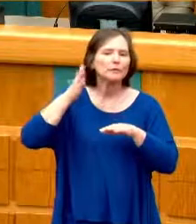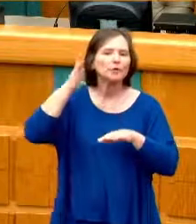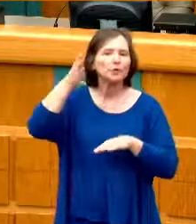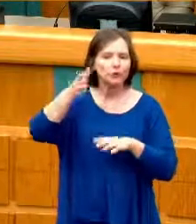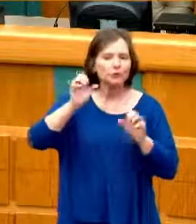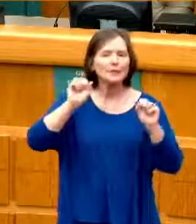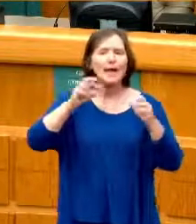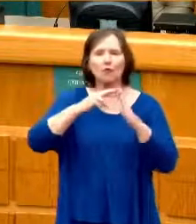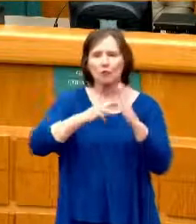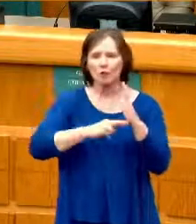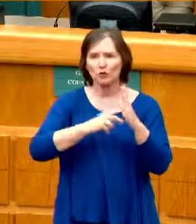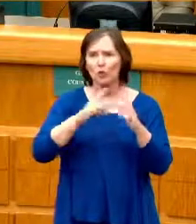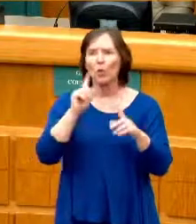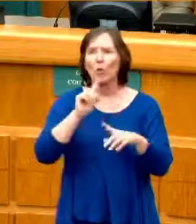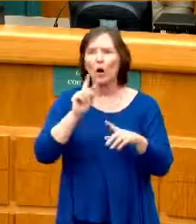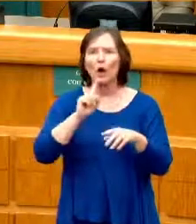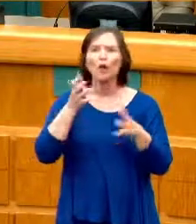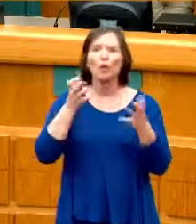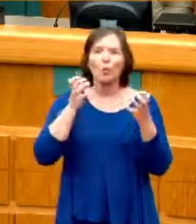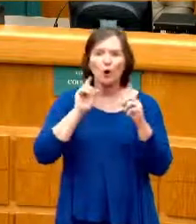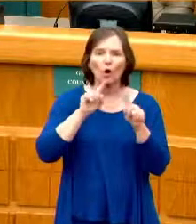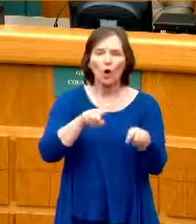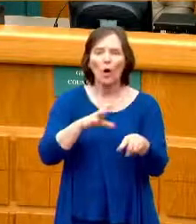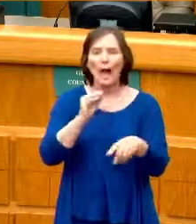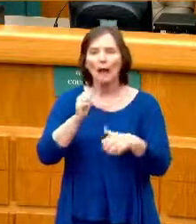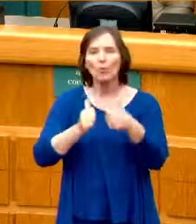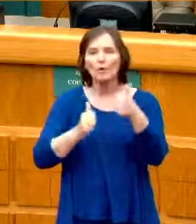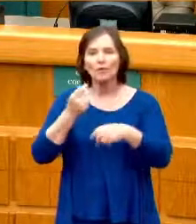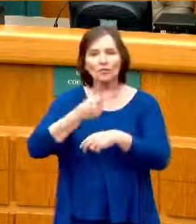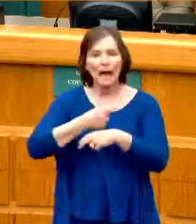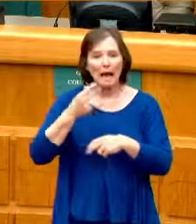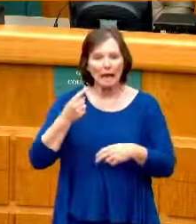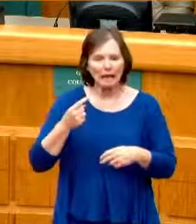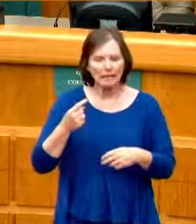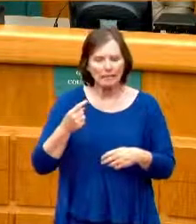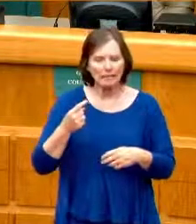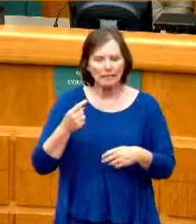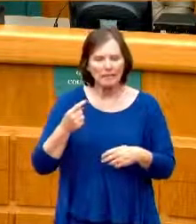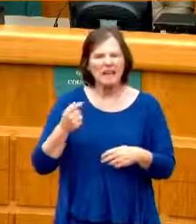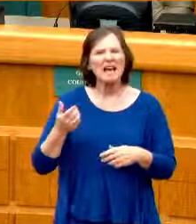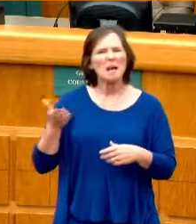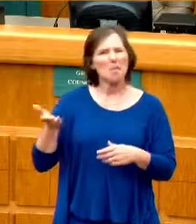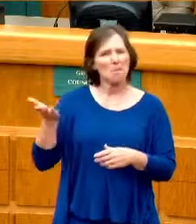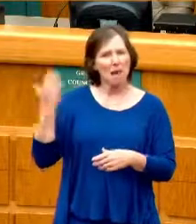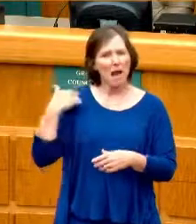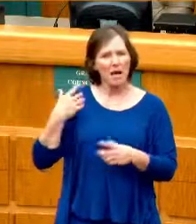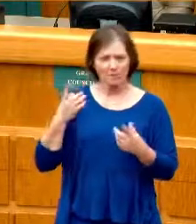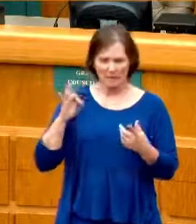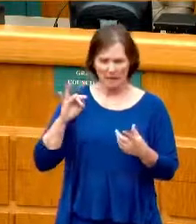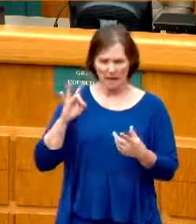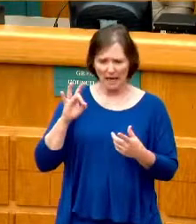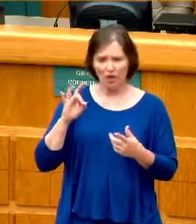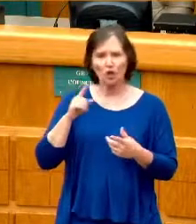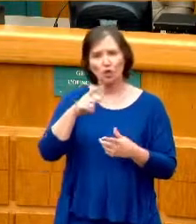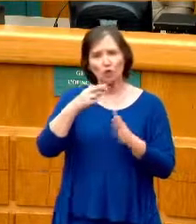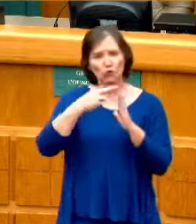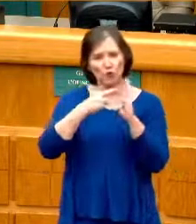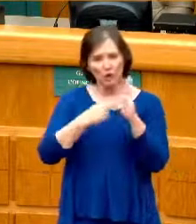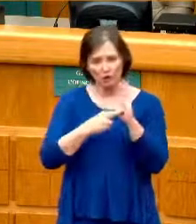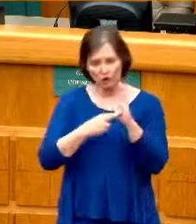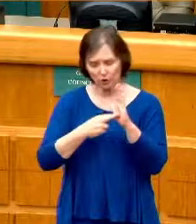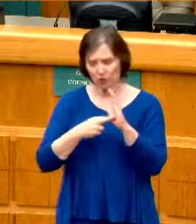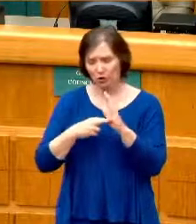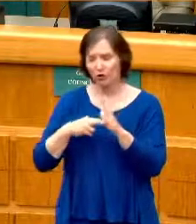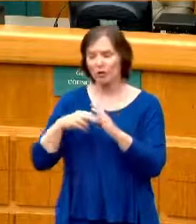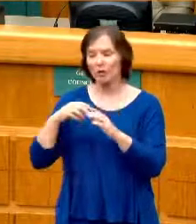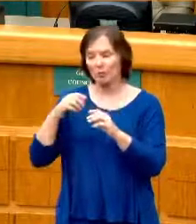was happening was we would reverse alert you and tell you to come on Tuesday, and then you would call us back and say, Tuesday's not a good day.